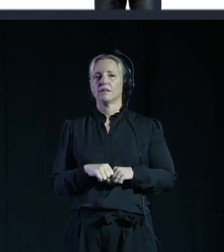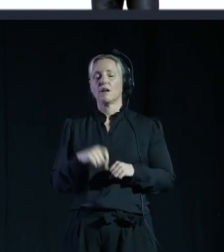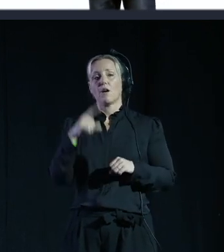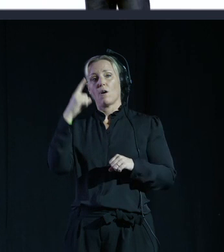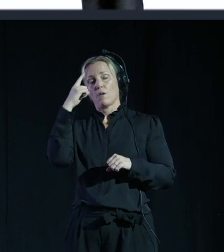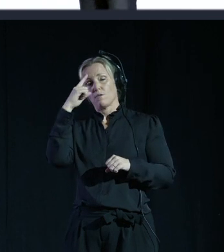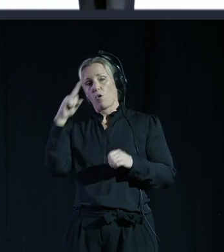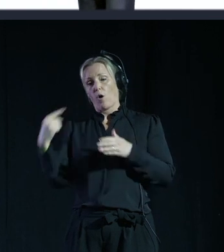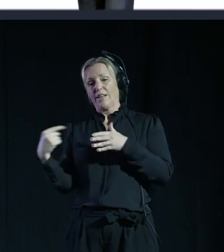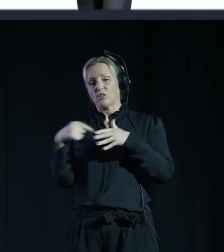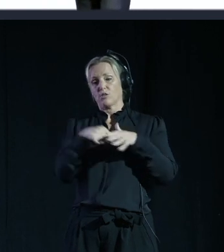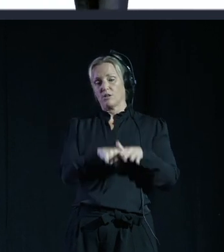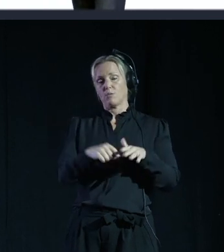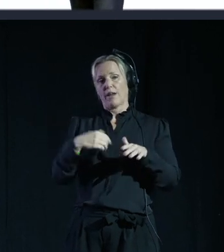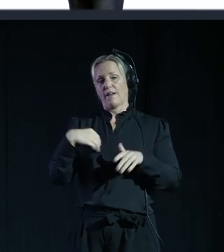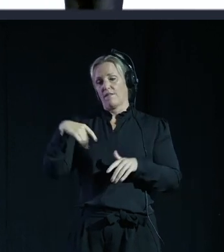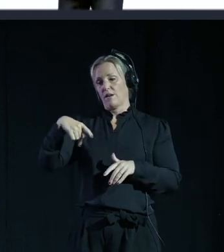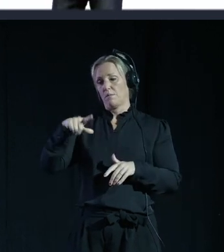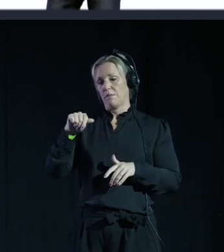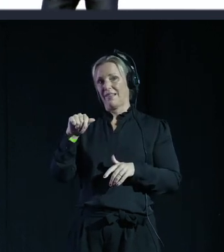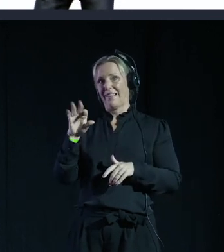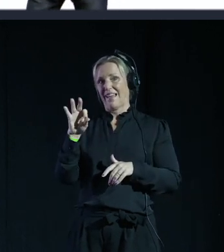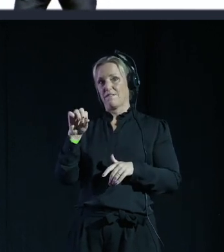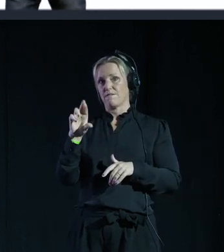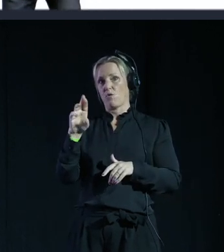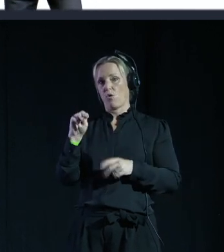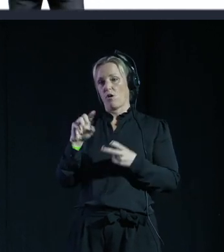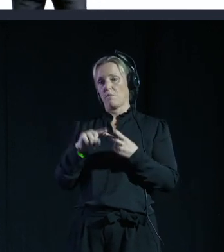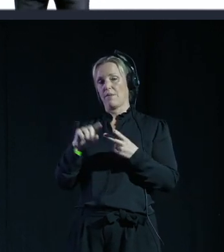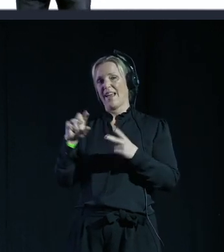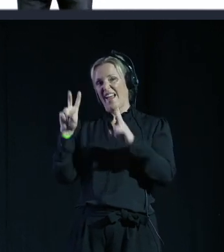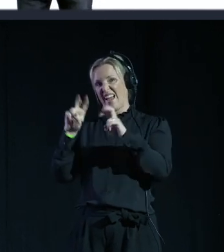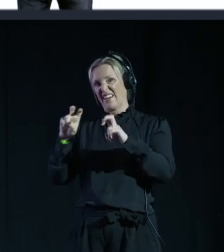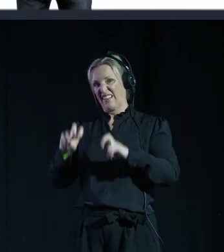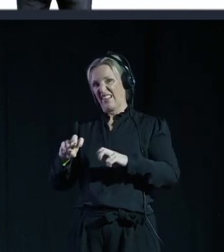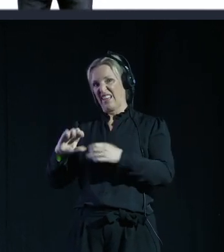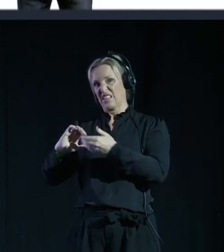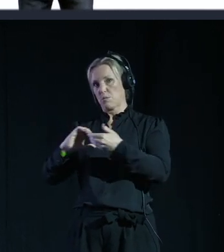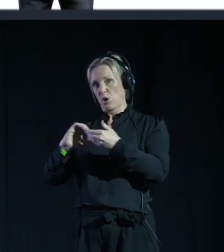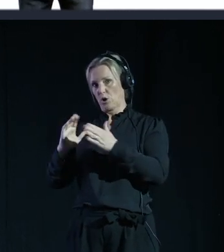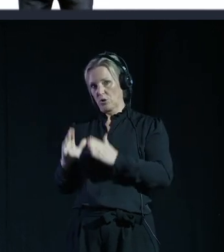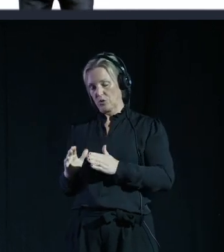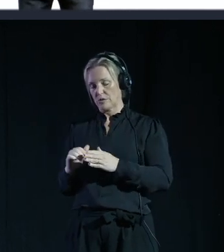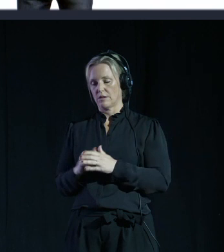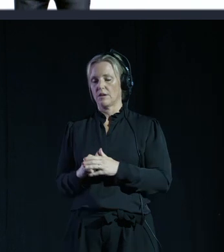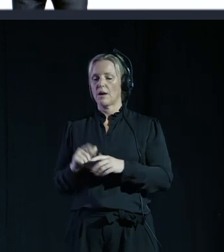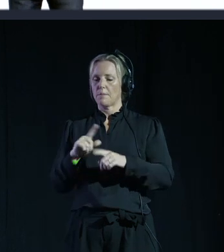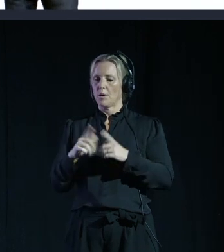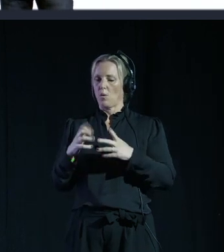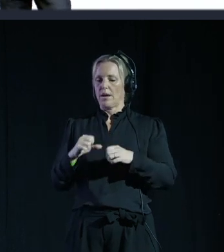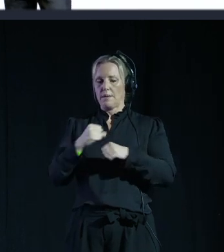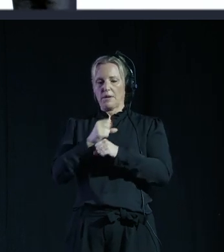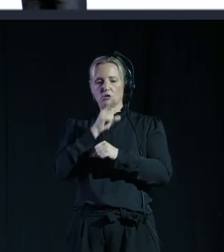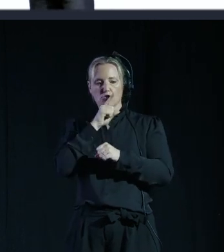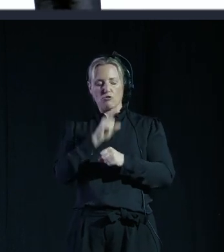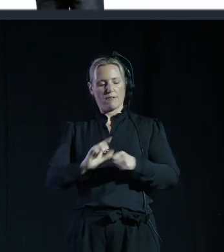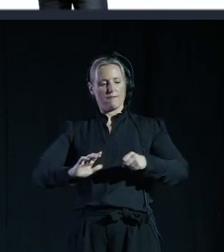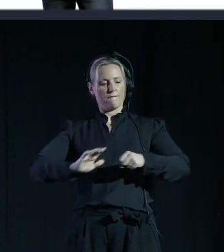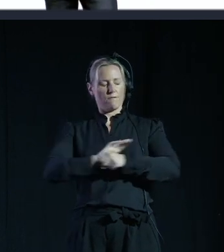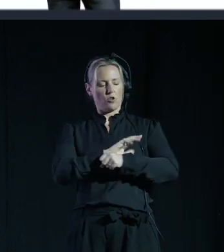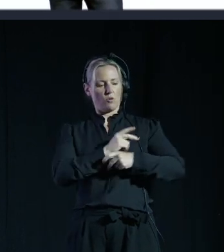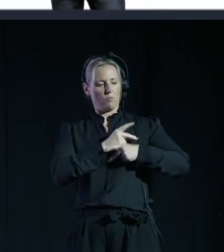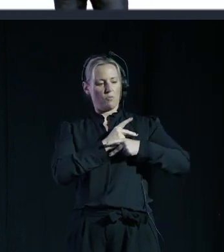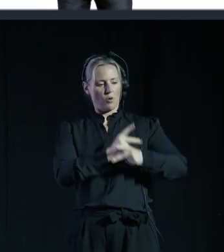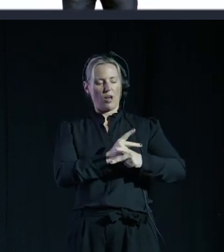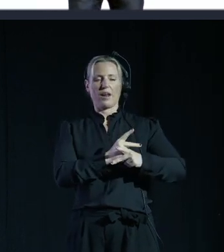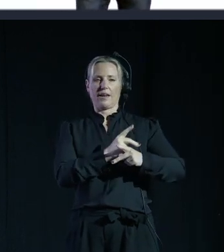both platform and our analytics partners. It's important to make sure that the full stack works very naturally, it's very familiar to